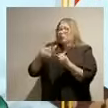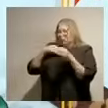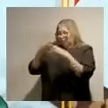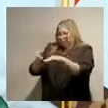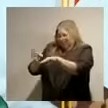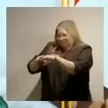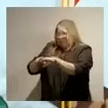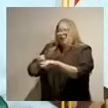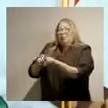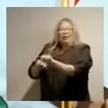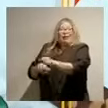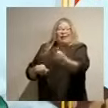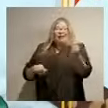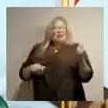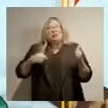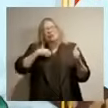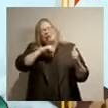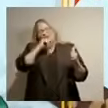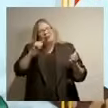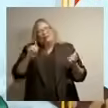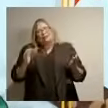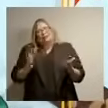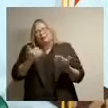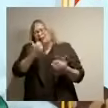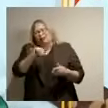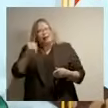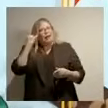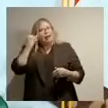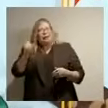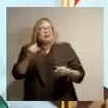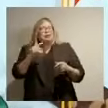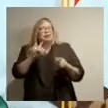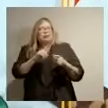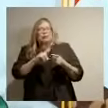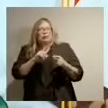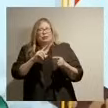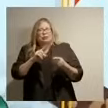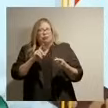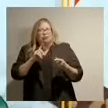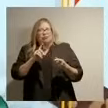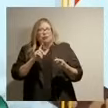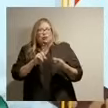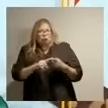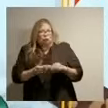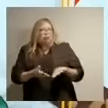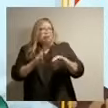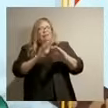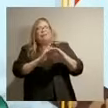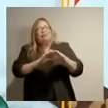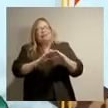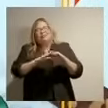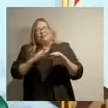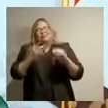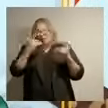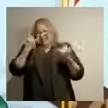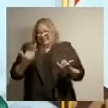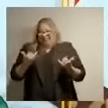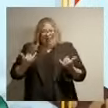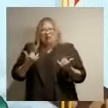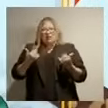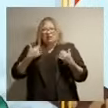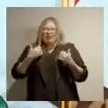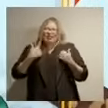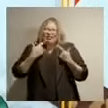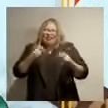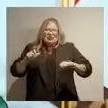additional ideas. I'm trying to address the acuity, the enormity of the task in front of us. Nothing is on my desk or